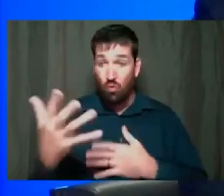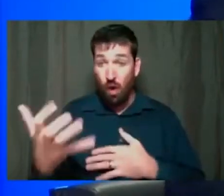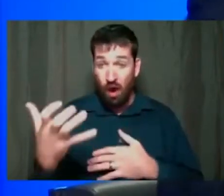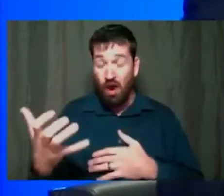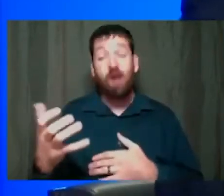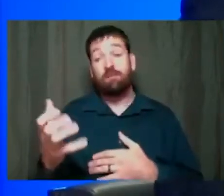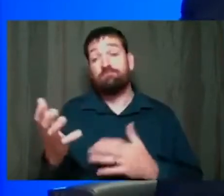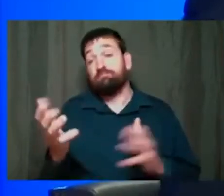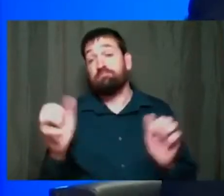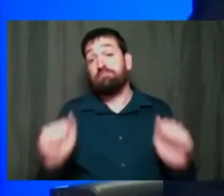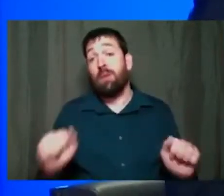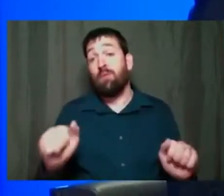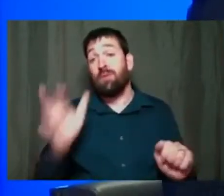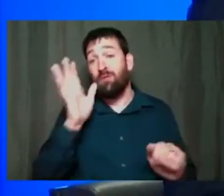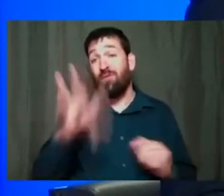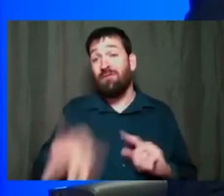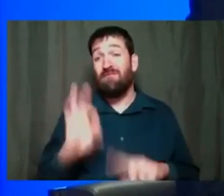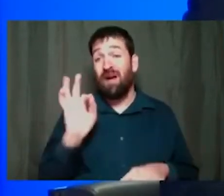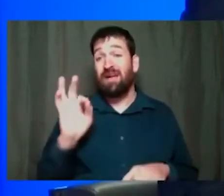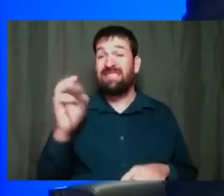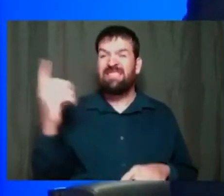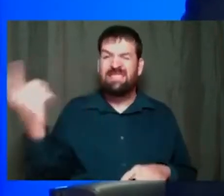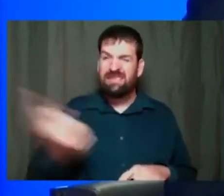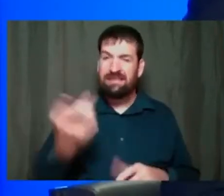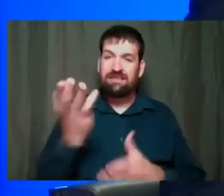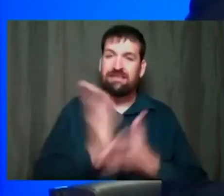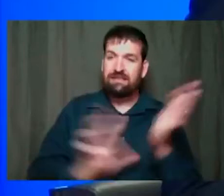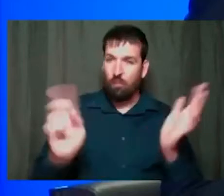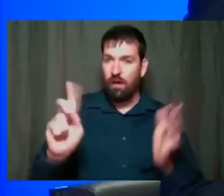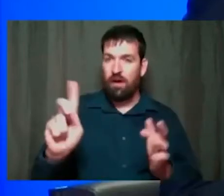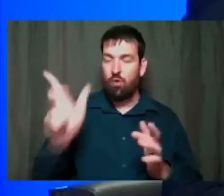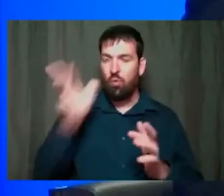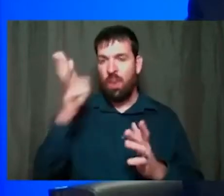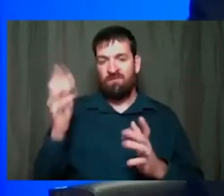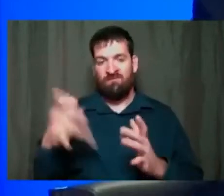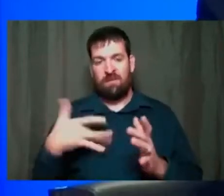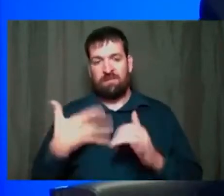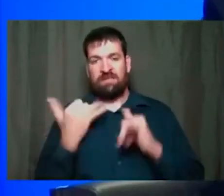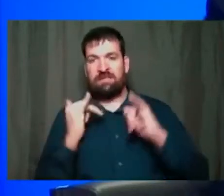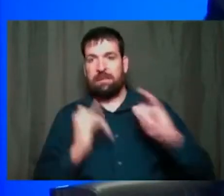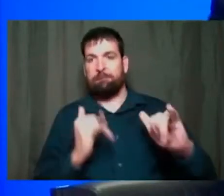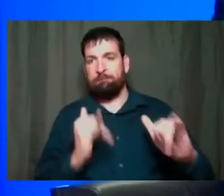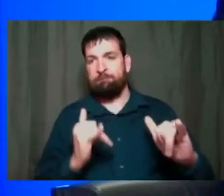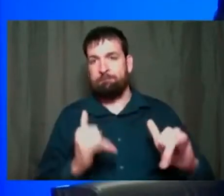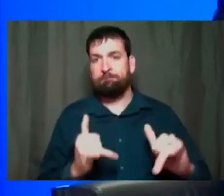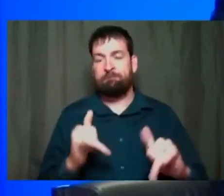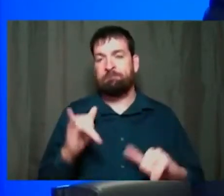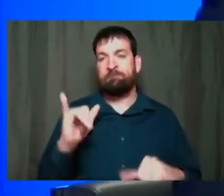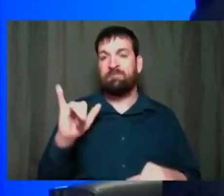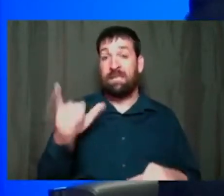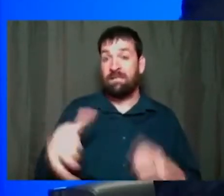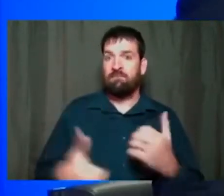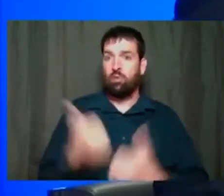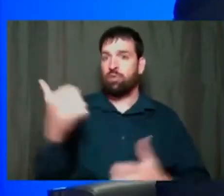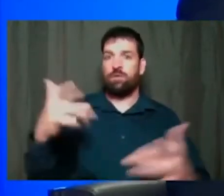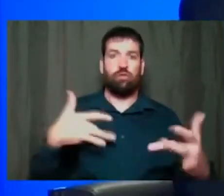some outlet that will reflect. And that's where we have an inability. The most concerning thing that I'm seeing